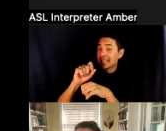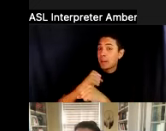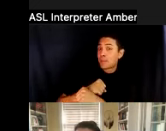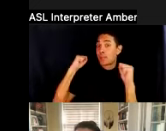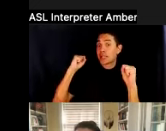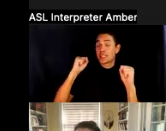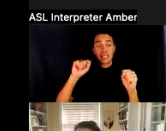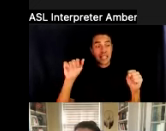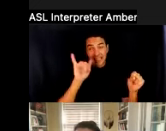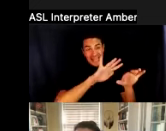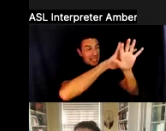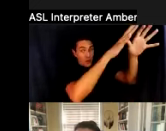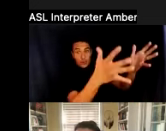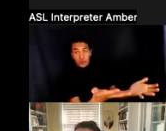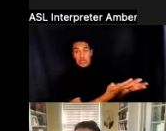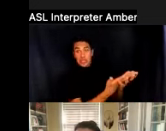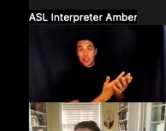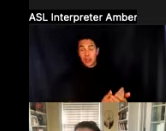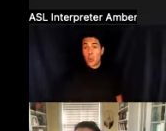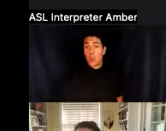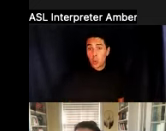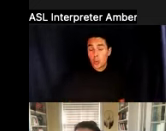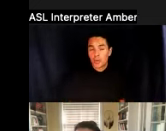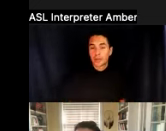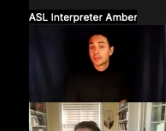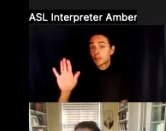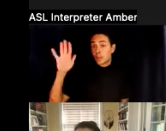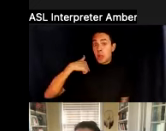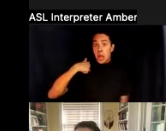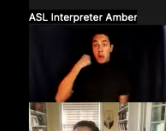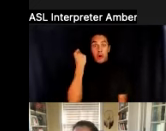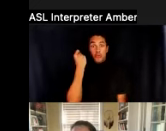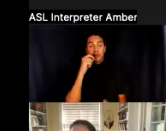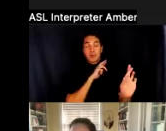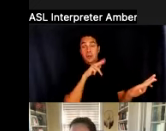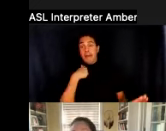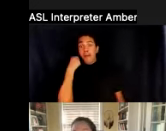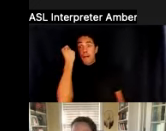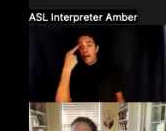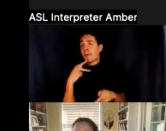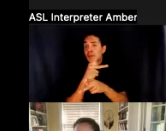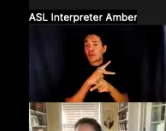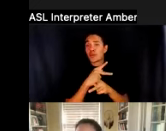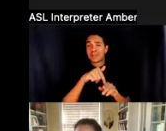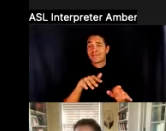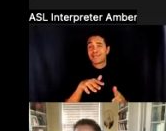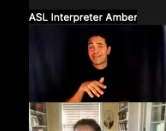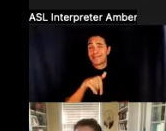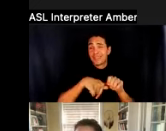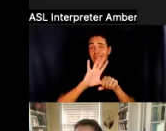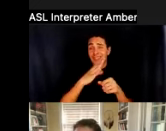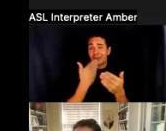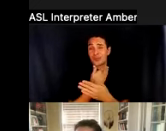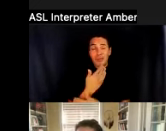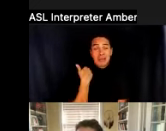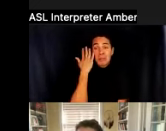shelter. yeah. I understood that. My supervisor didn't because he was new.